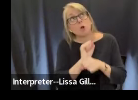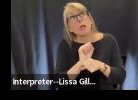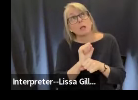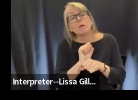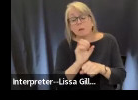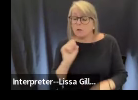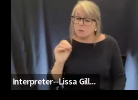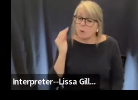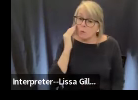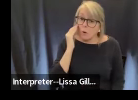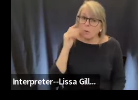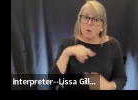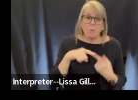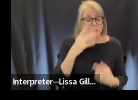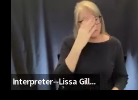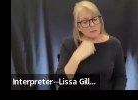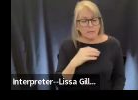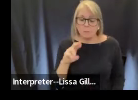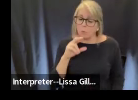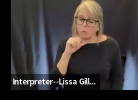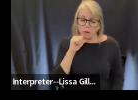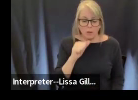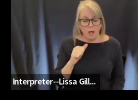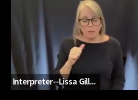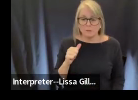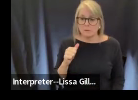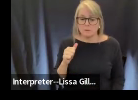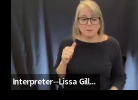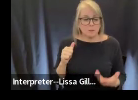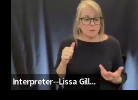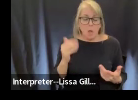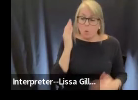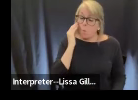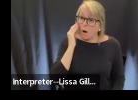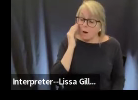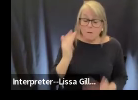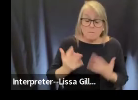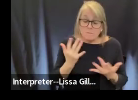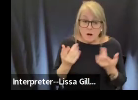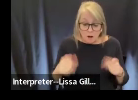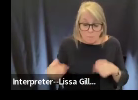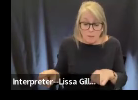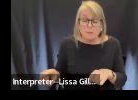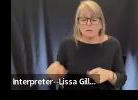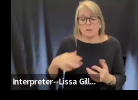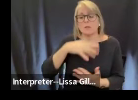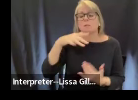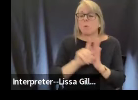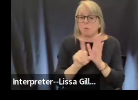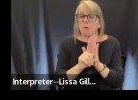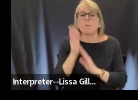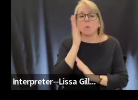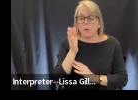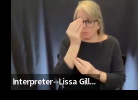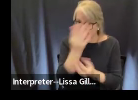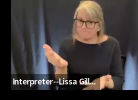way, you know that when you are asleep or if you're not present where a fire emergency comes to be in your home, those smoke alarms are absolutely going to let you know what's going